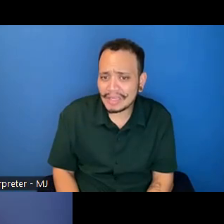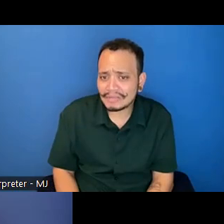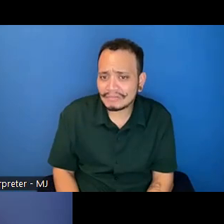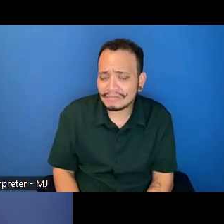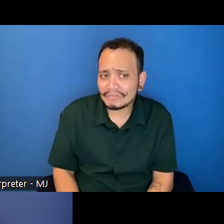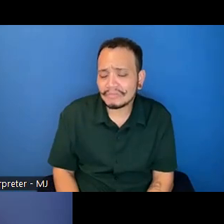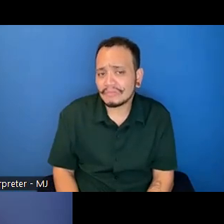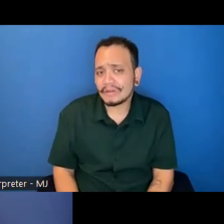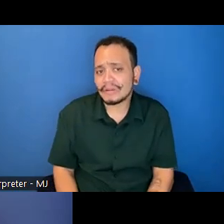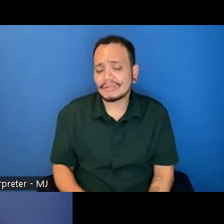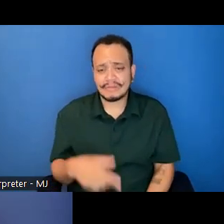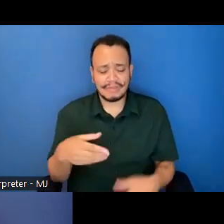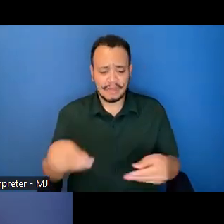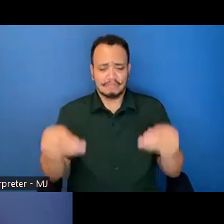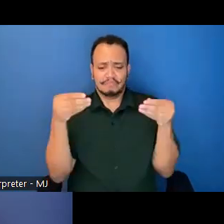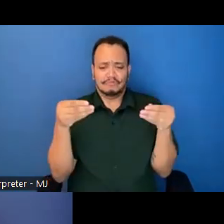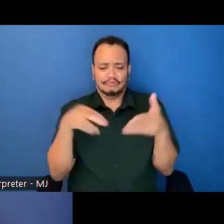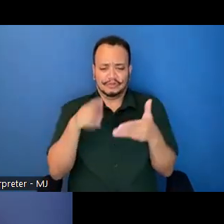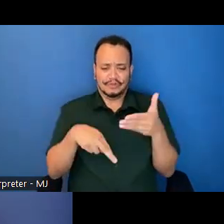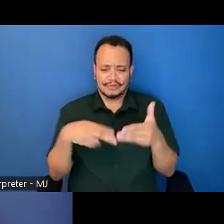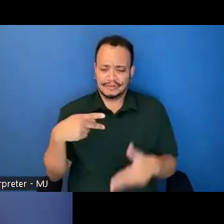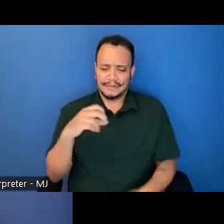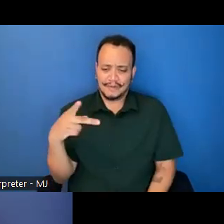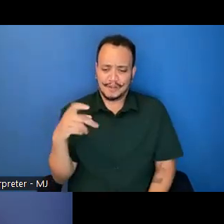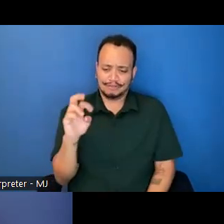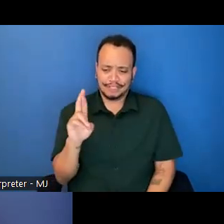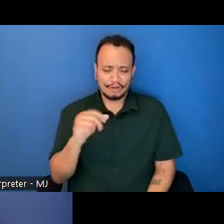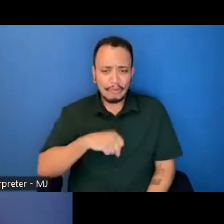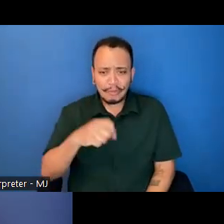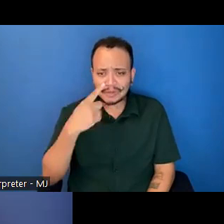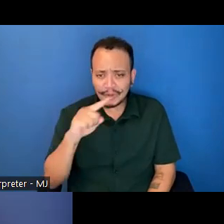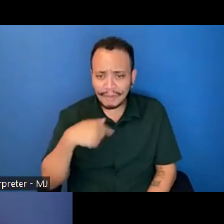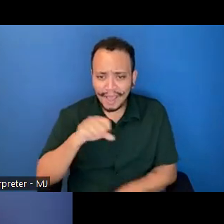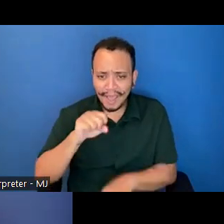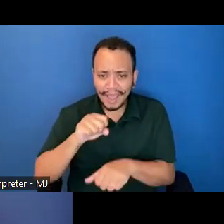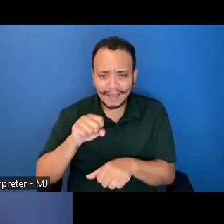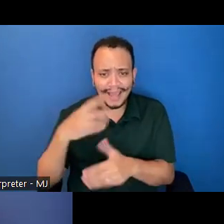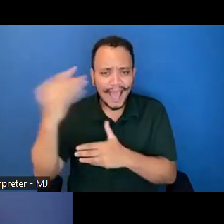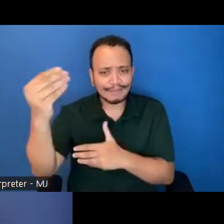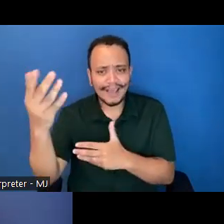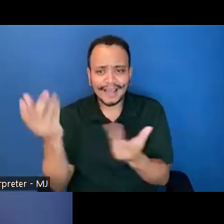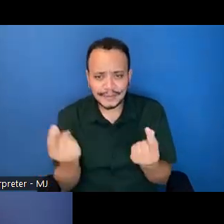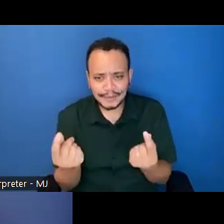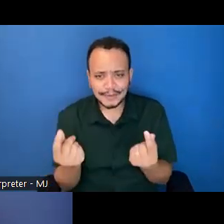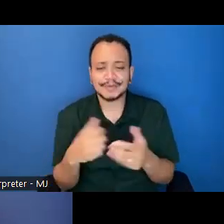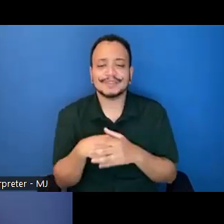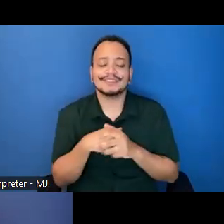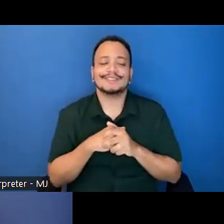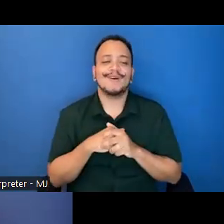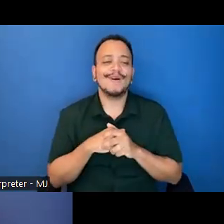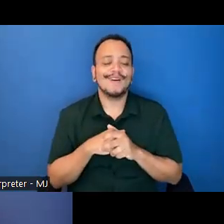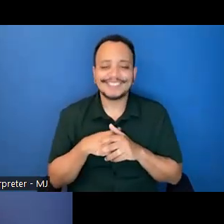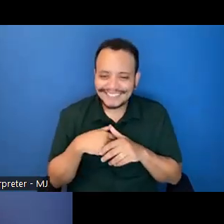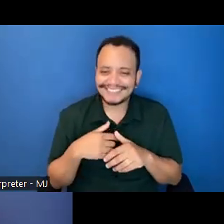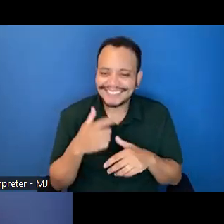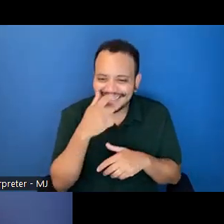And, different, through the whole series of questions they asked throughout the day, I just thought it was